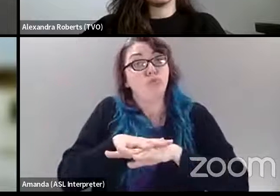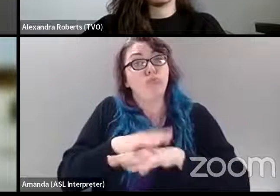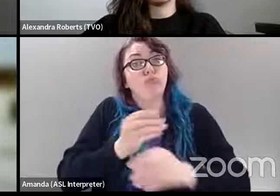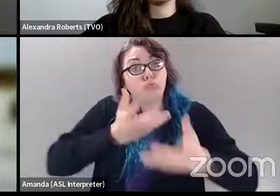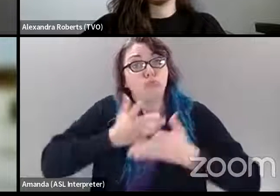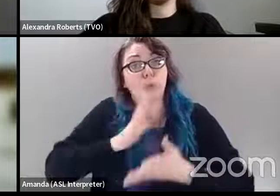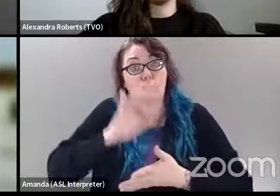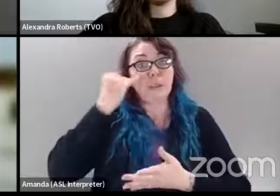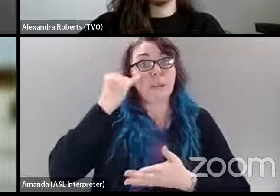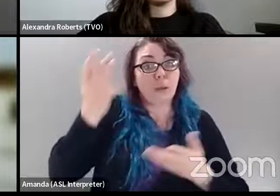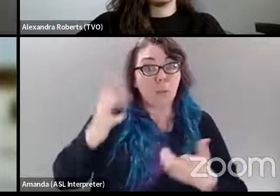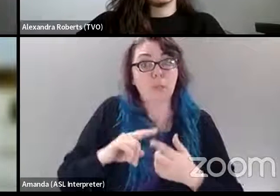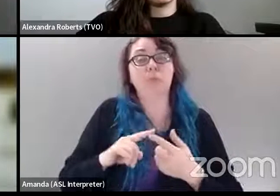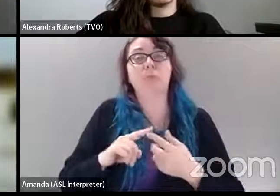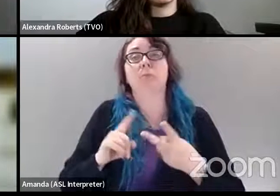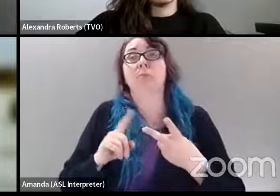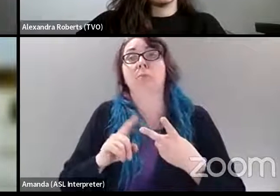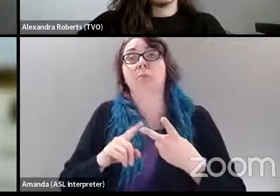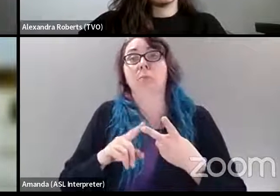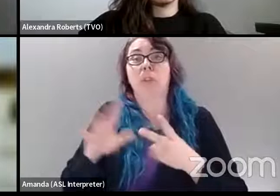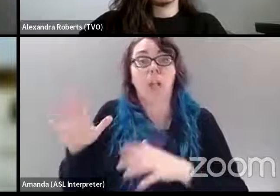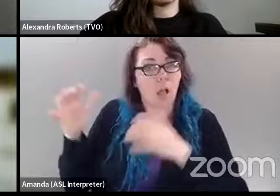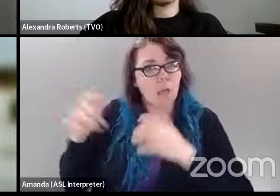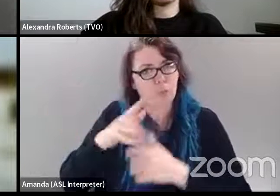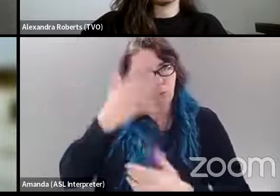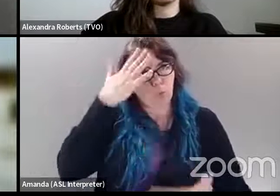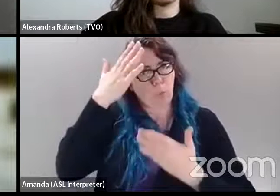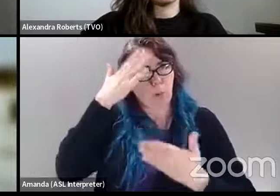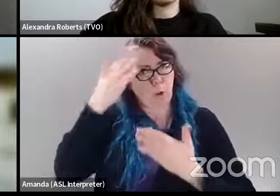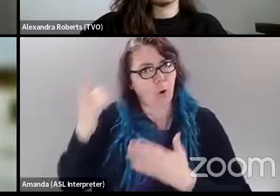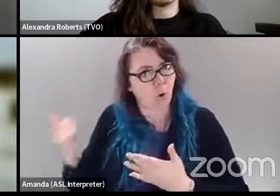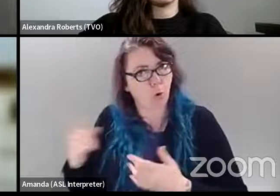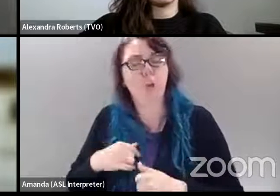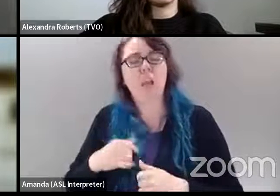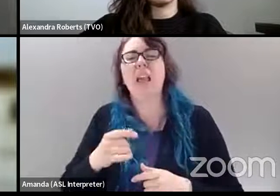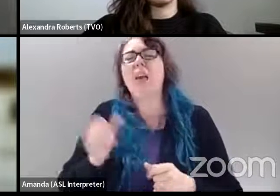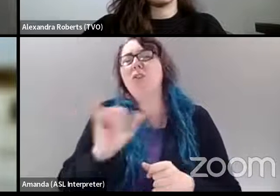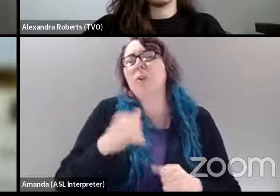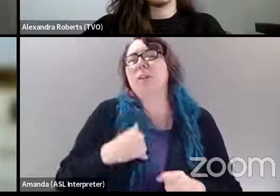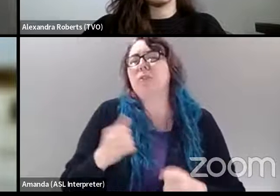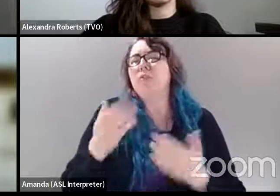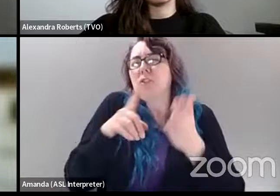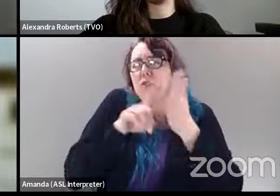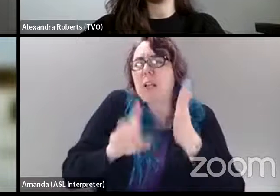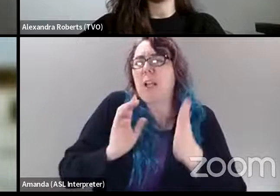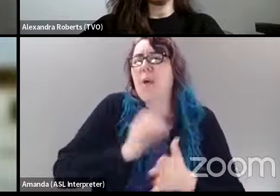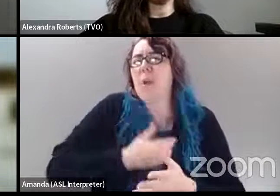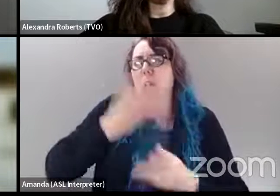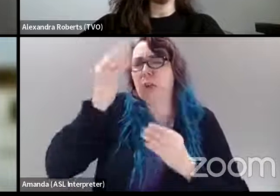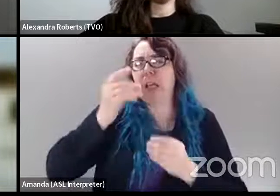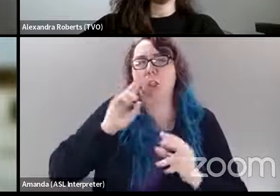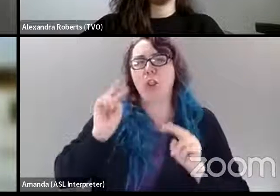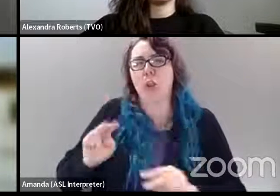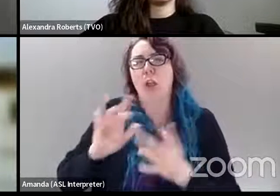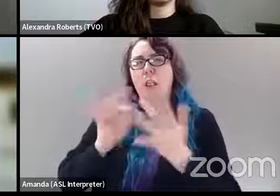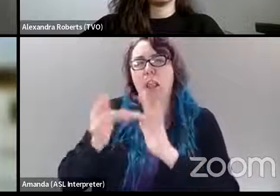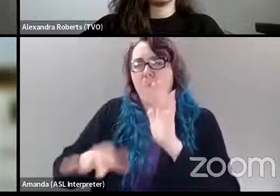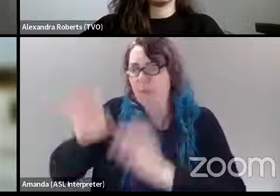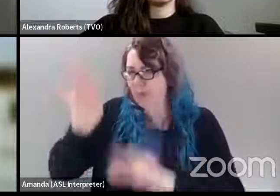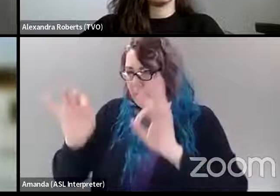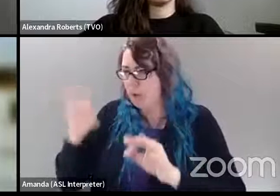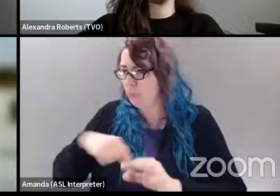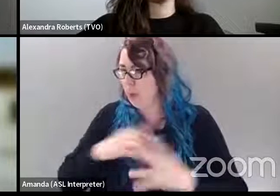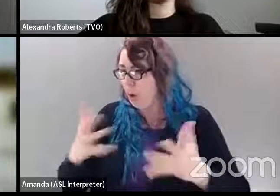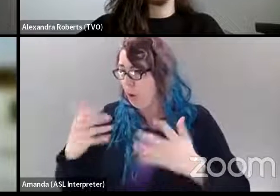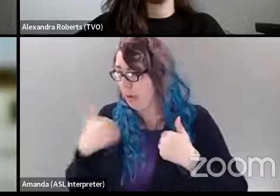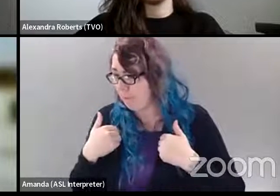on our website now, and what we have for content, and try to land something that we don't already have.